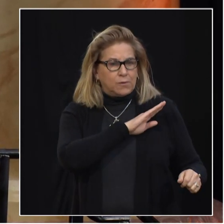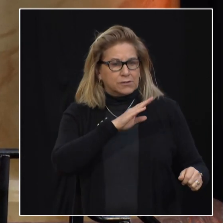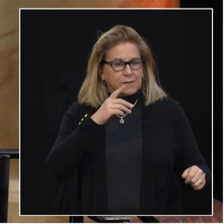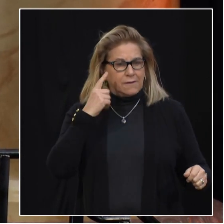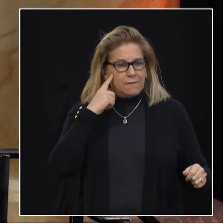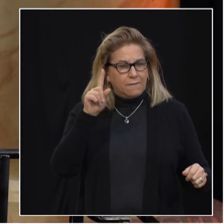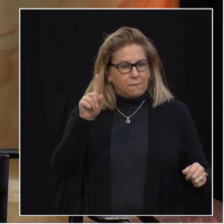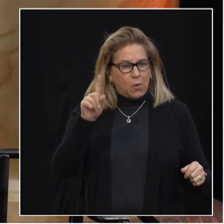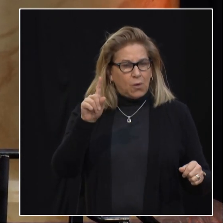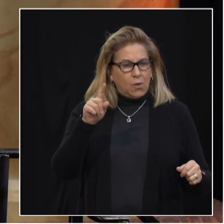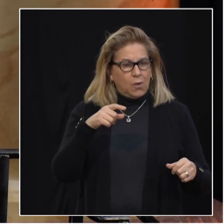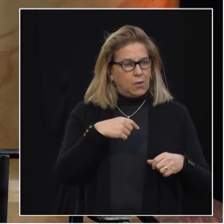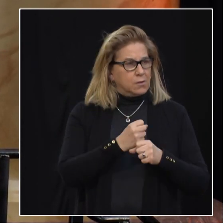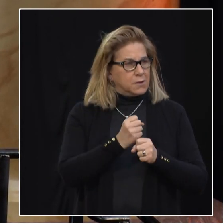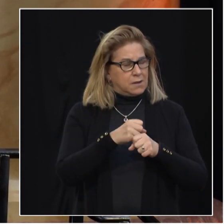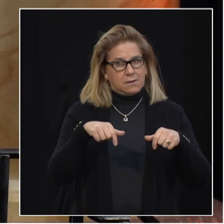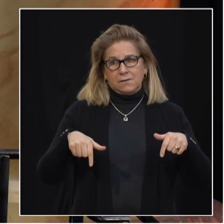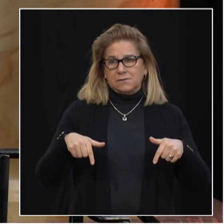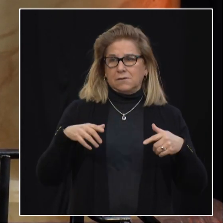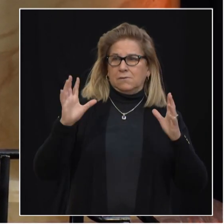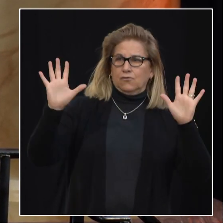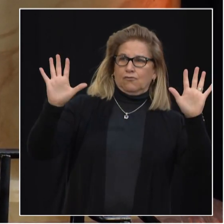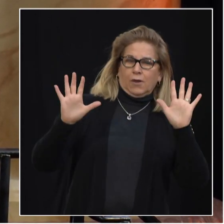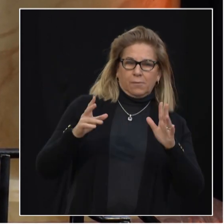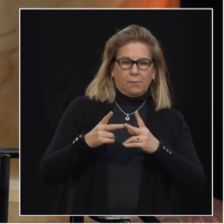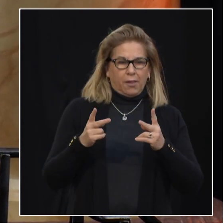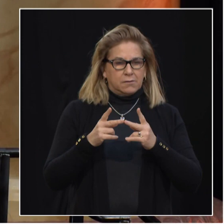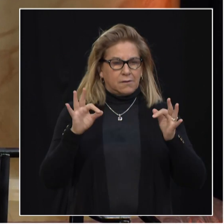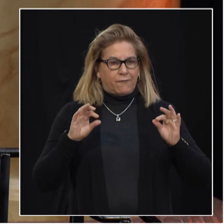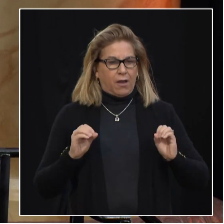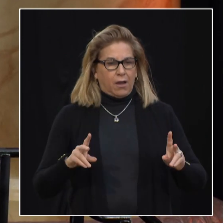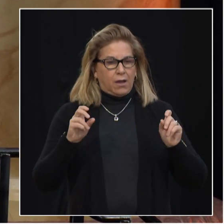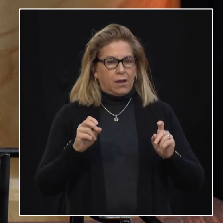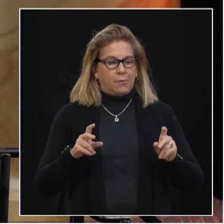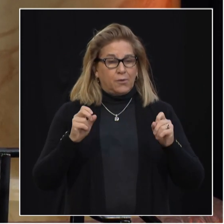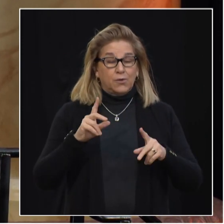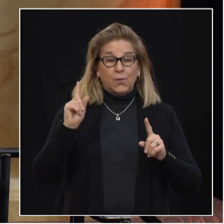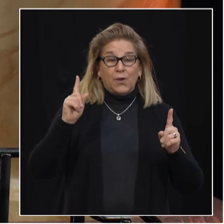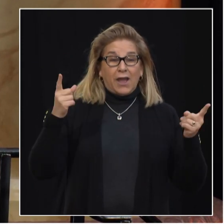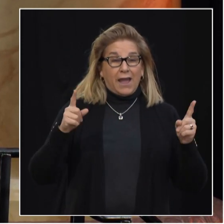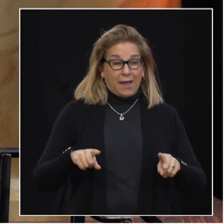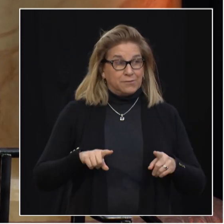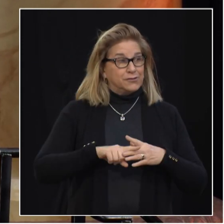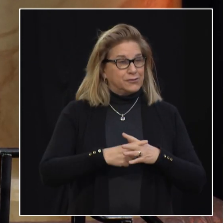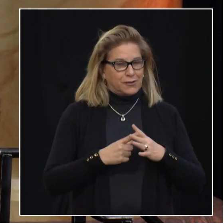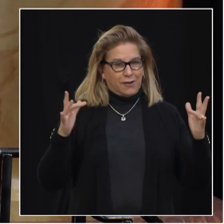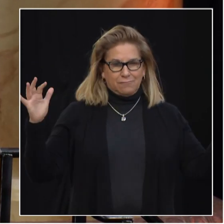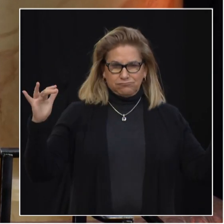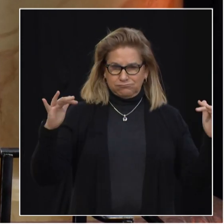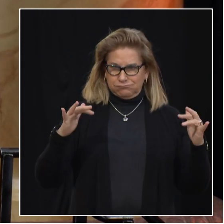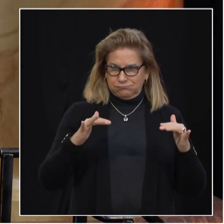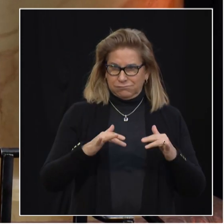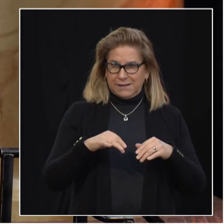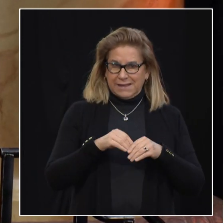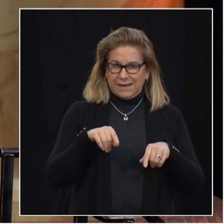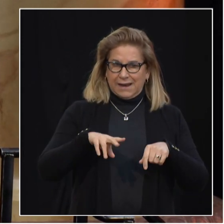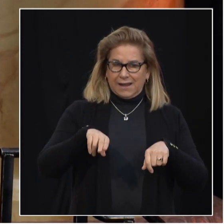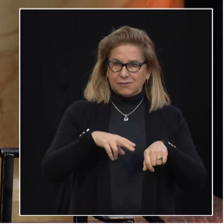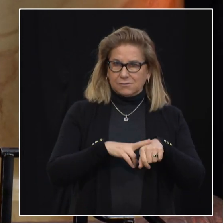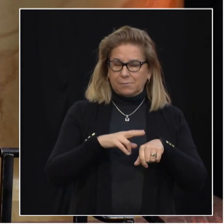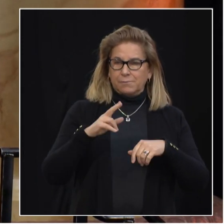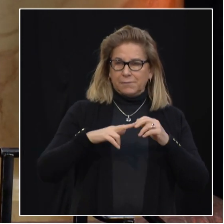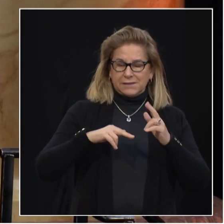The National Building Museum is here to tell those stories to thousands of visitors around the world, convene community, industry, and policy players, and